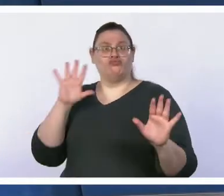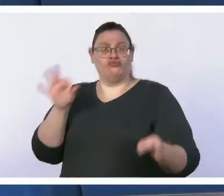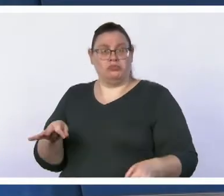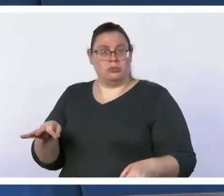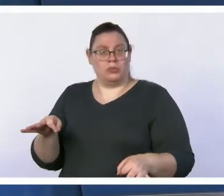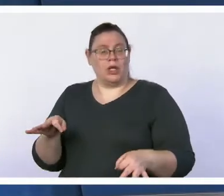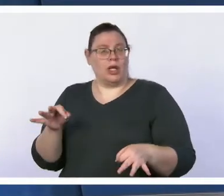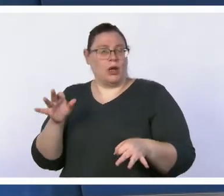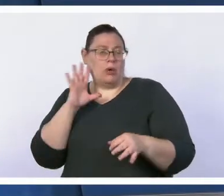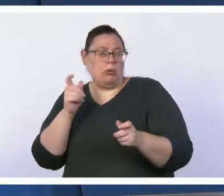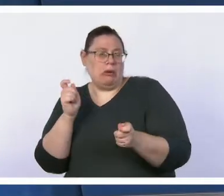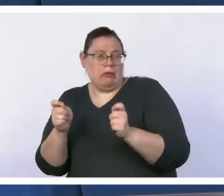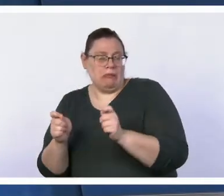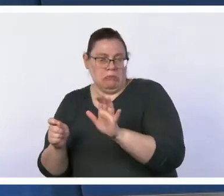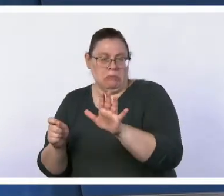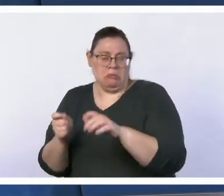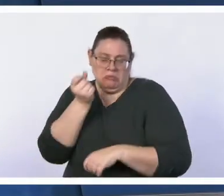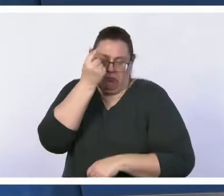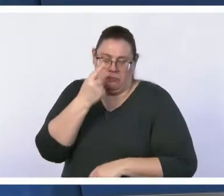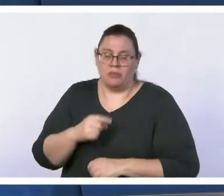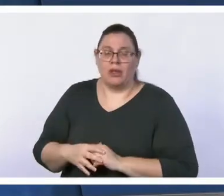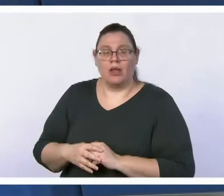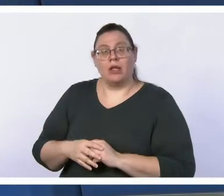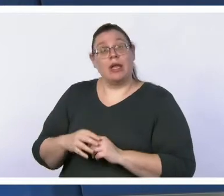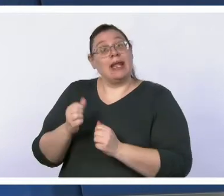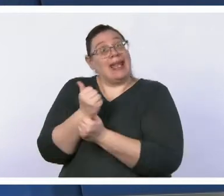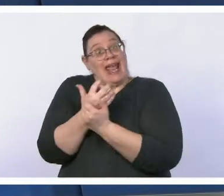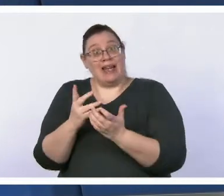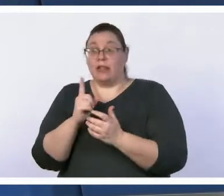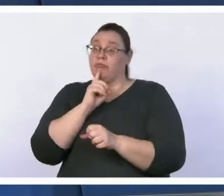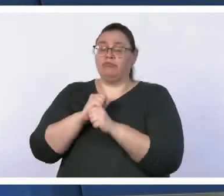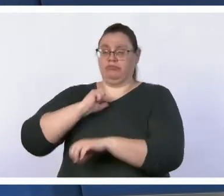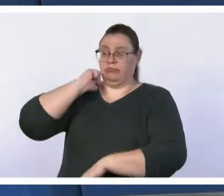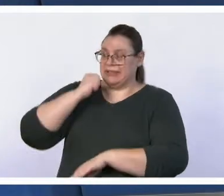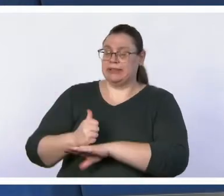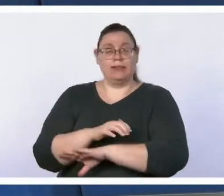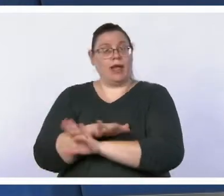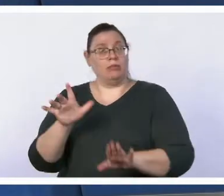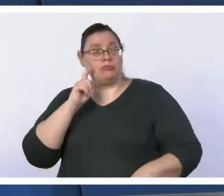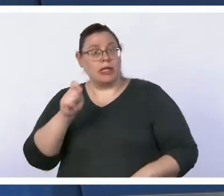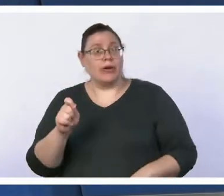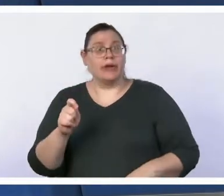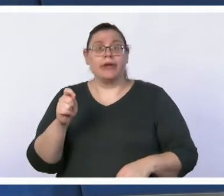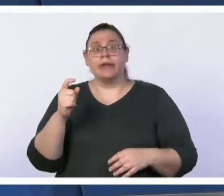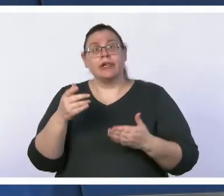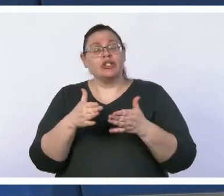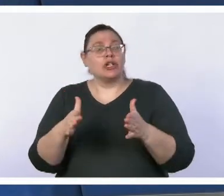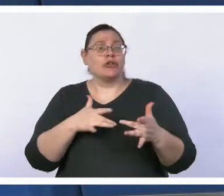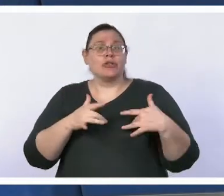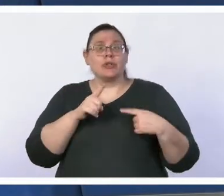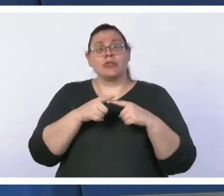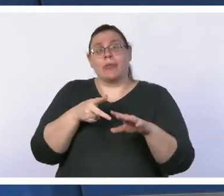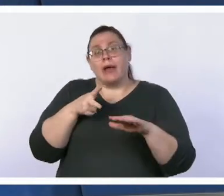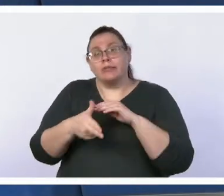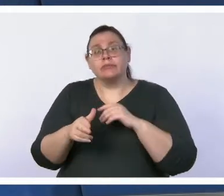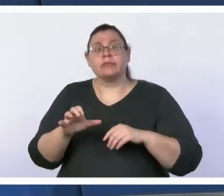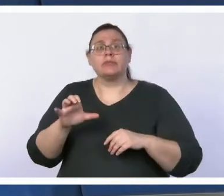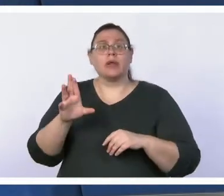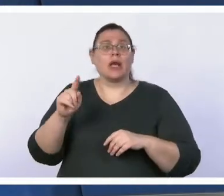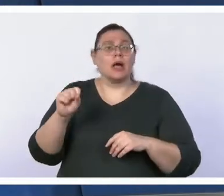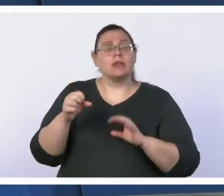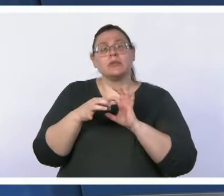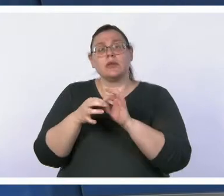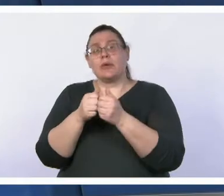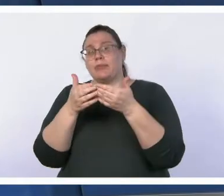little bit of variations, but are there things that are set in stone, like just general concerns about cutbacks in regards to